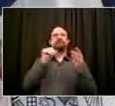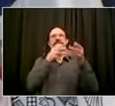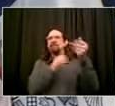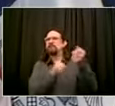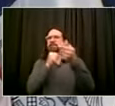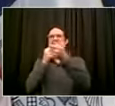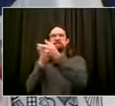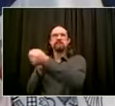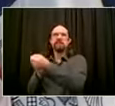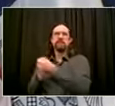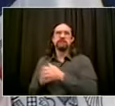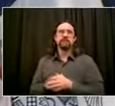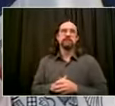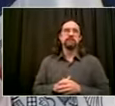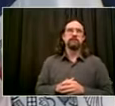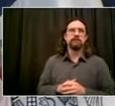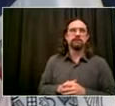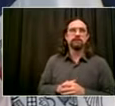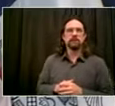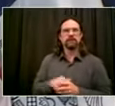came out that didn't used to come out.